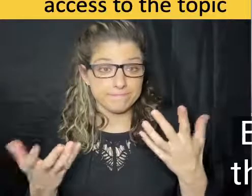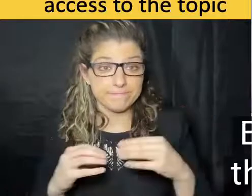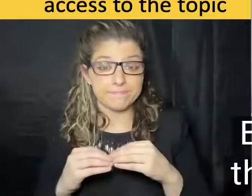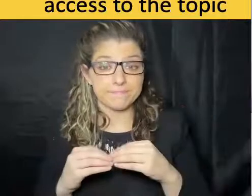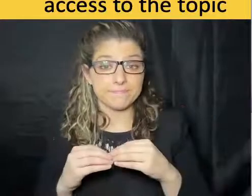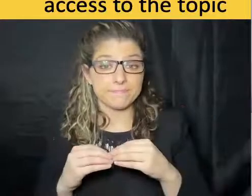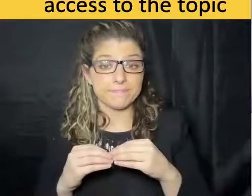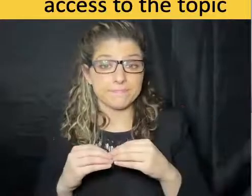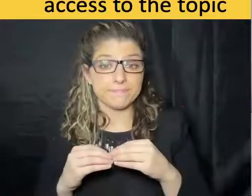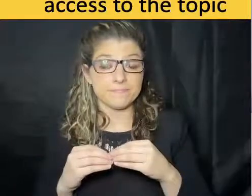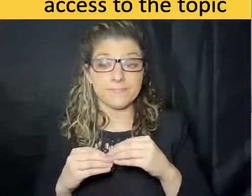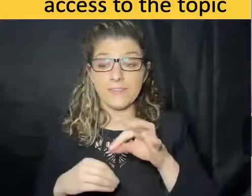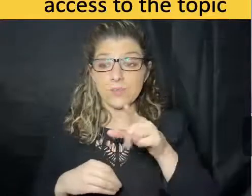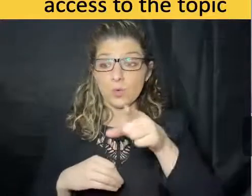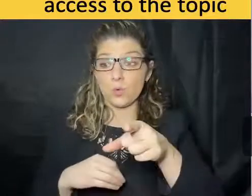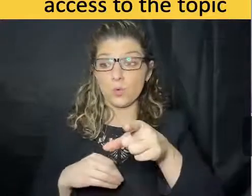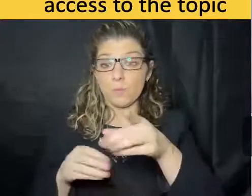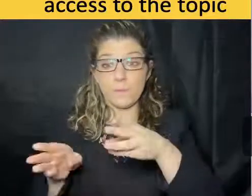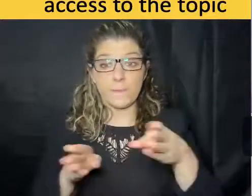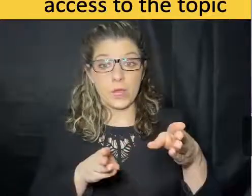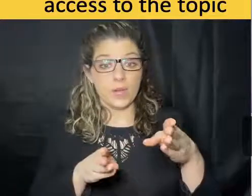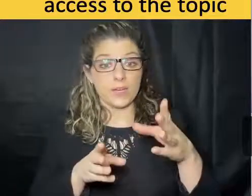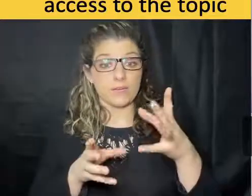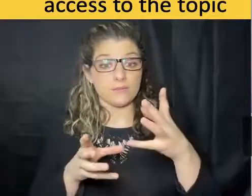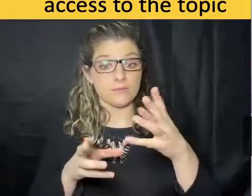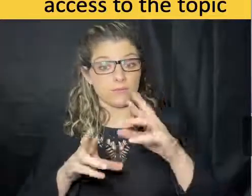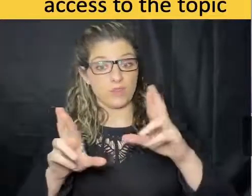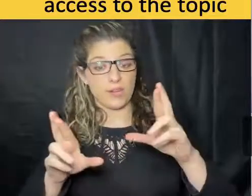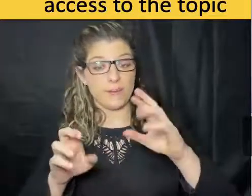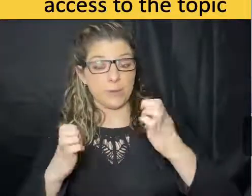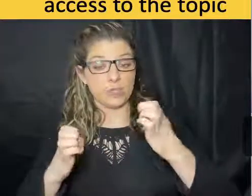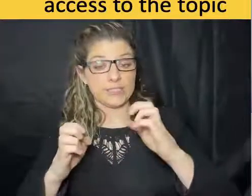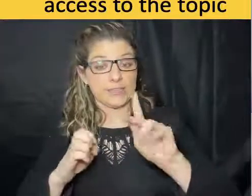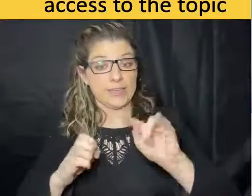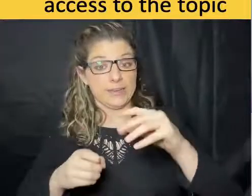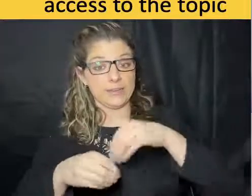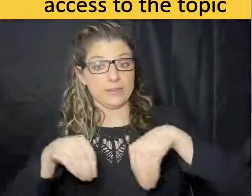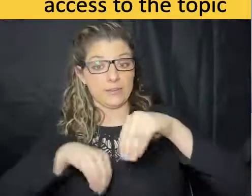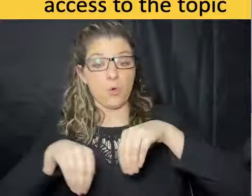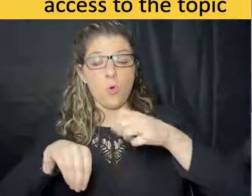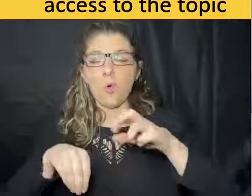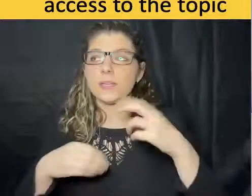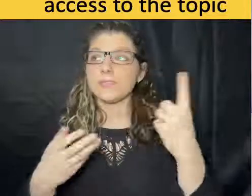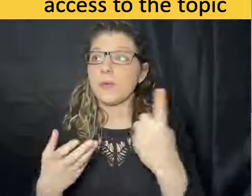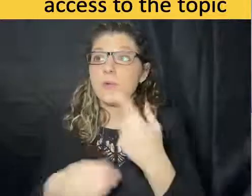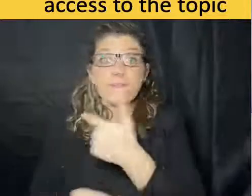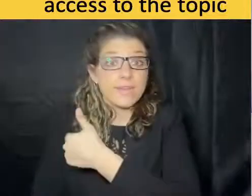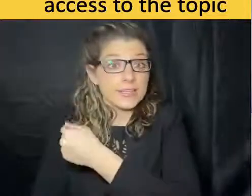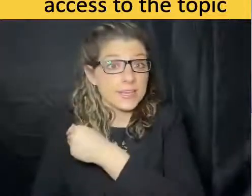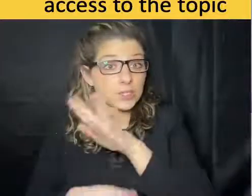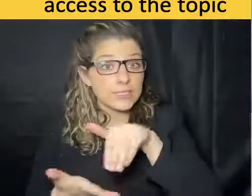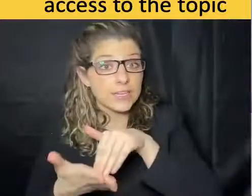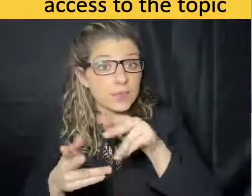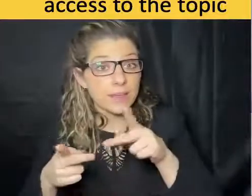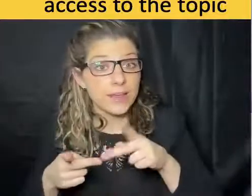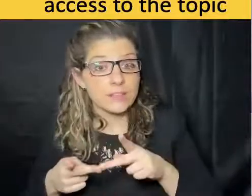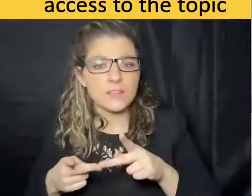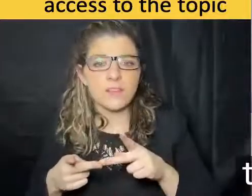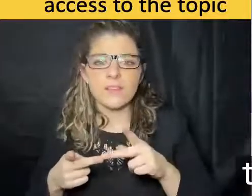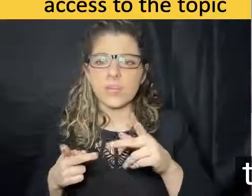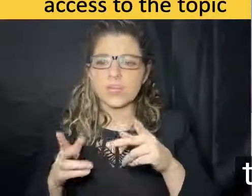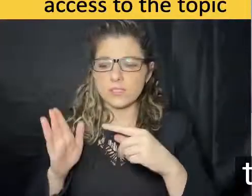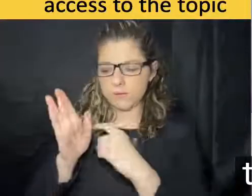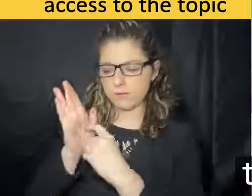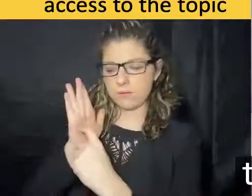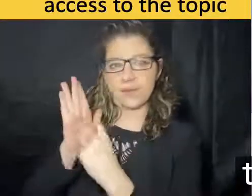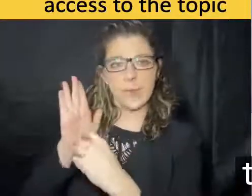is, if you're preparing this as part of an emergency kit, or even for somebody at, let's say, a vaccination center,